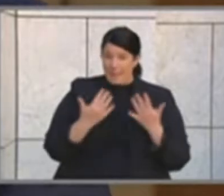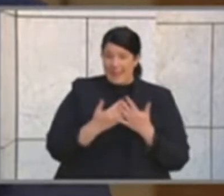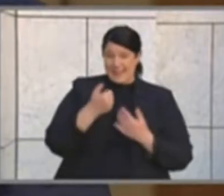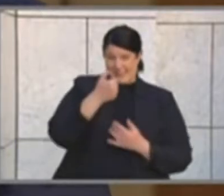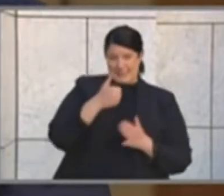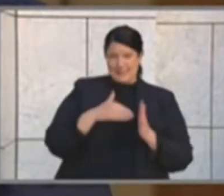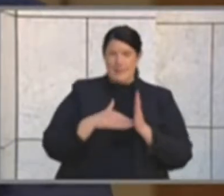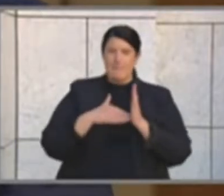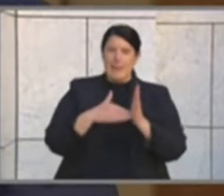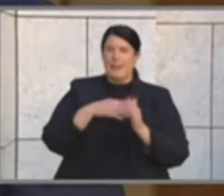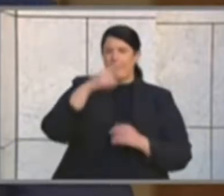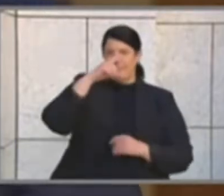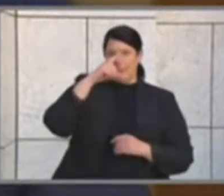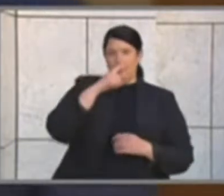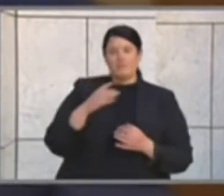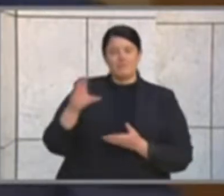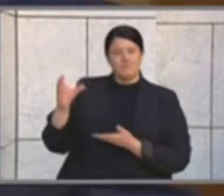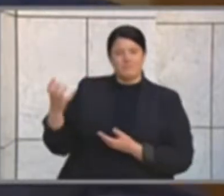6 million.